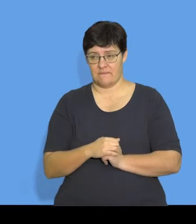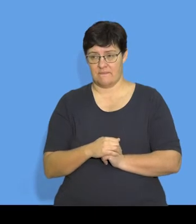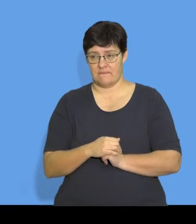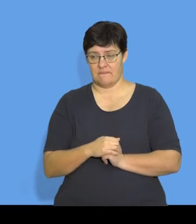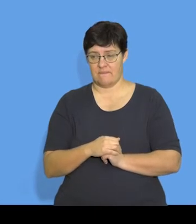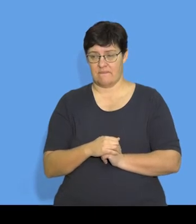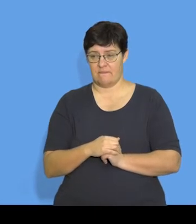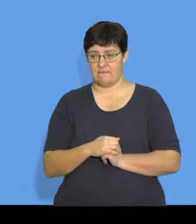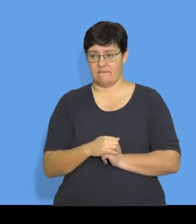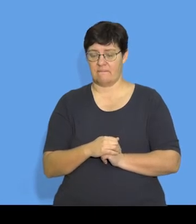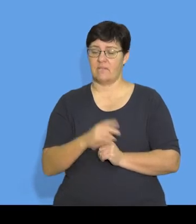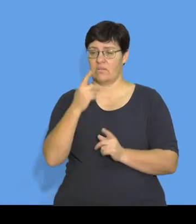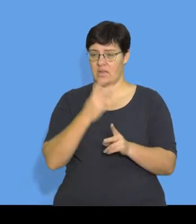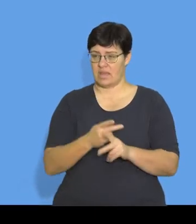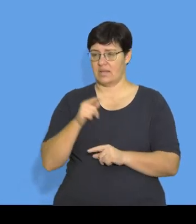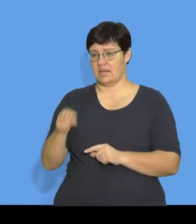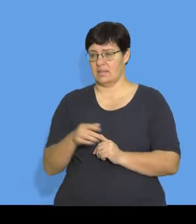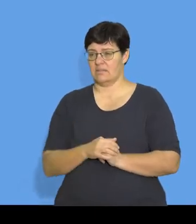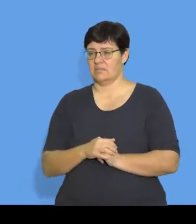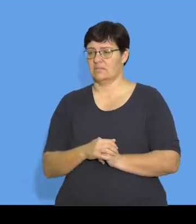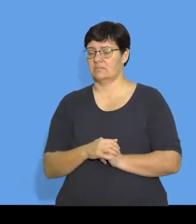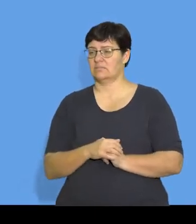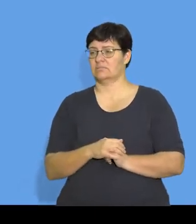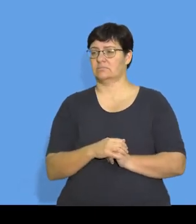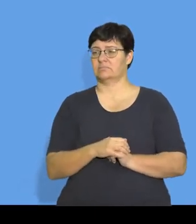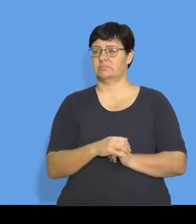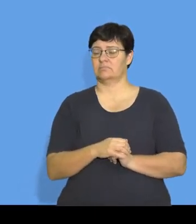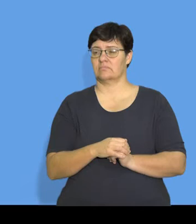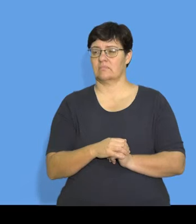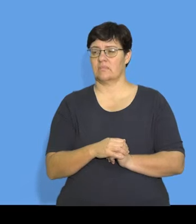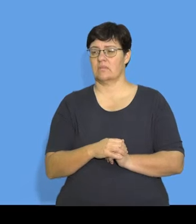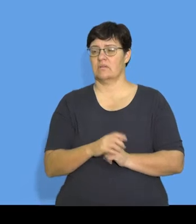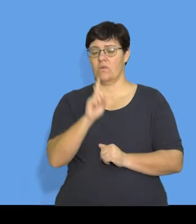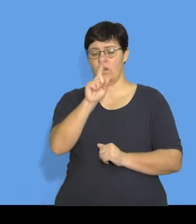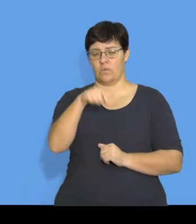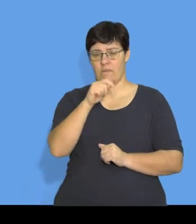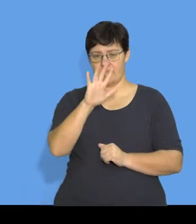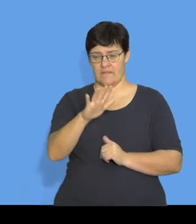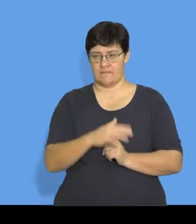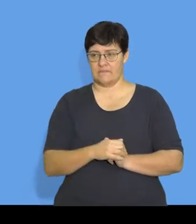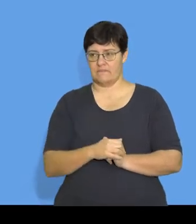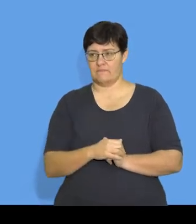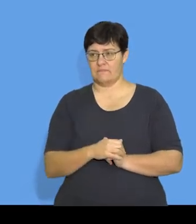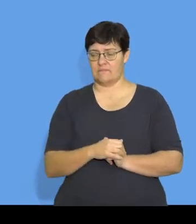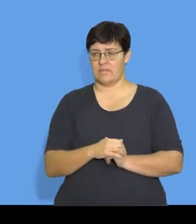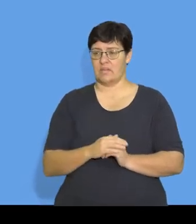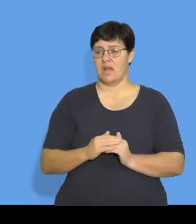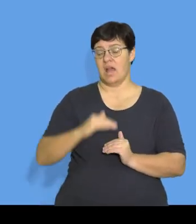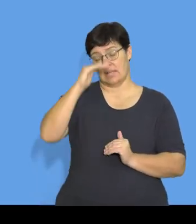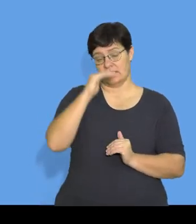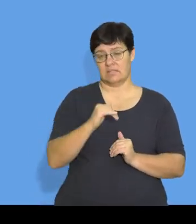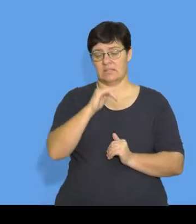There we go. Now this is going to be 1.5. My height is